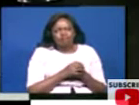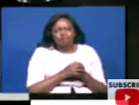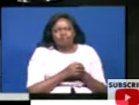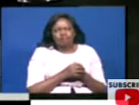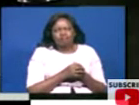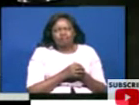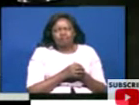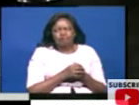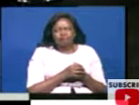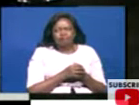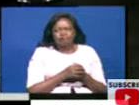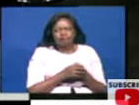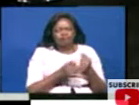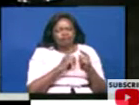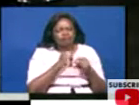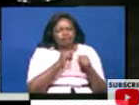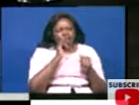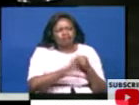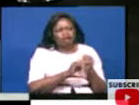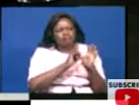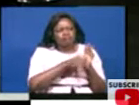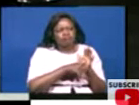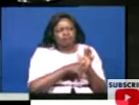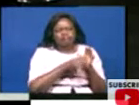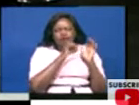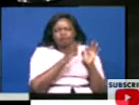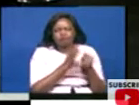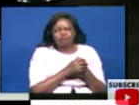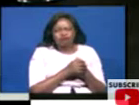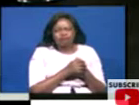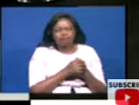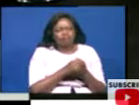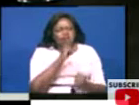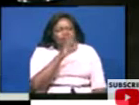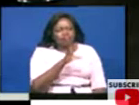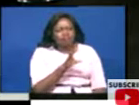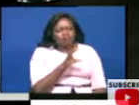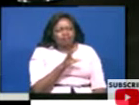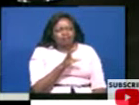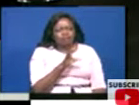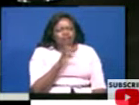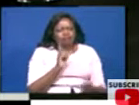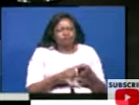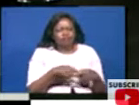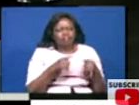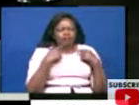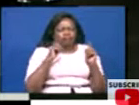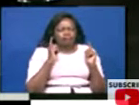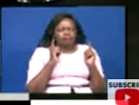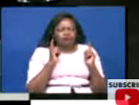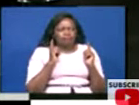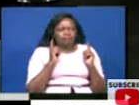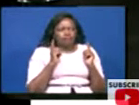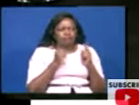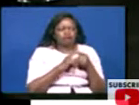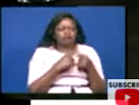Yeah, and we'll talk about that. So if it was the VC, God forbid, to be the one to announce. Yes. And she is